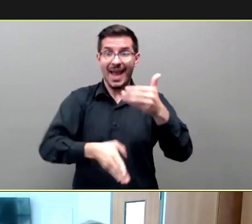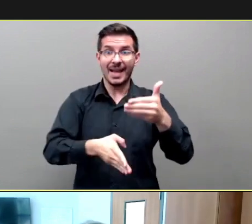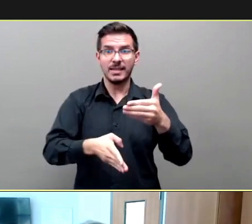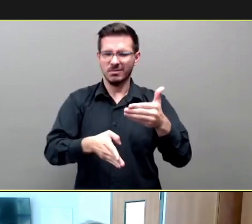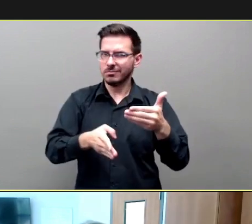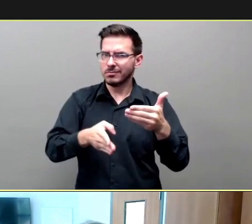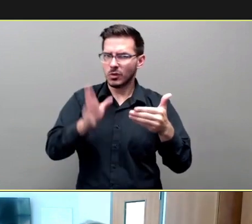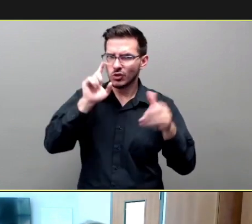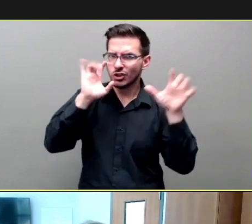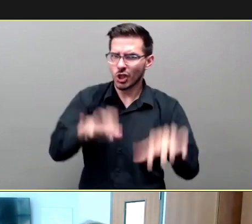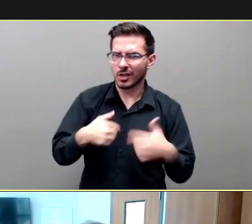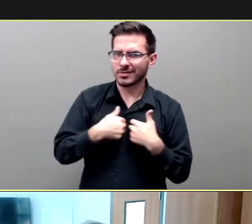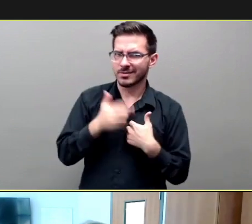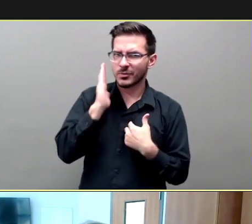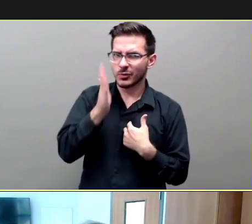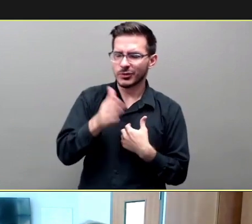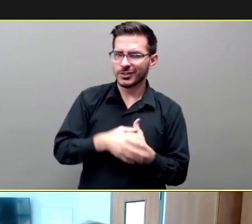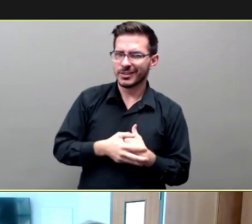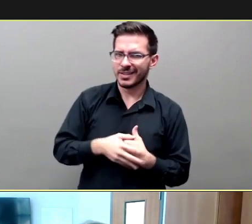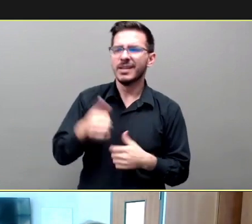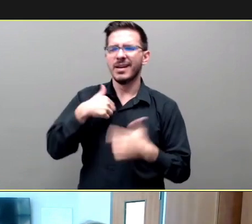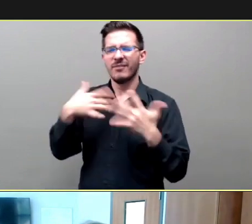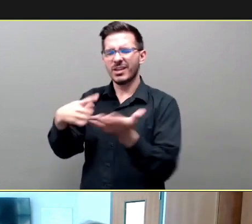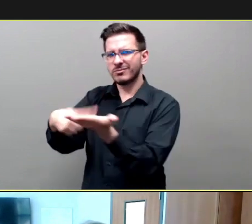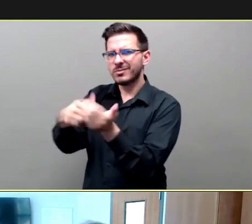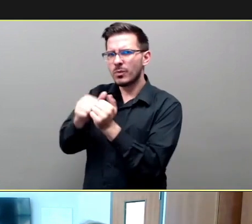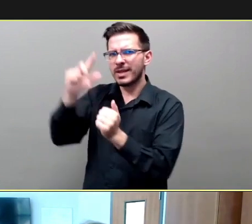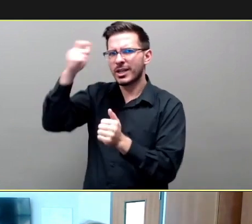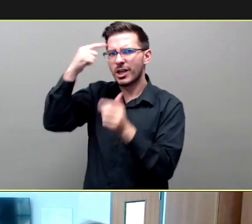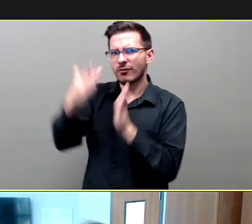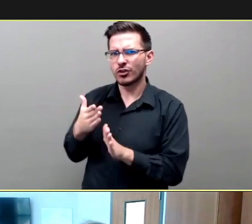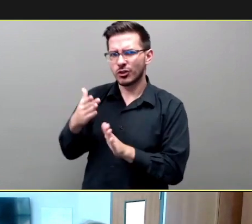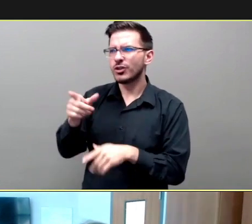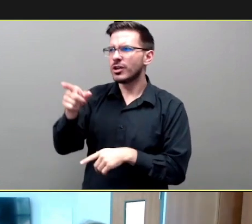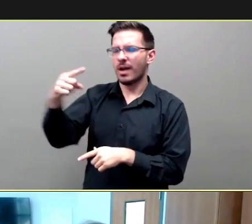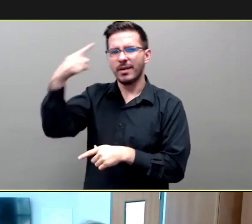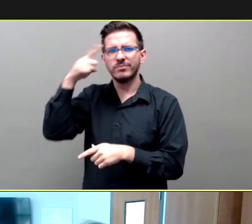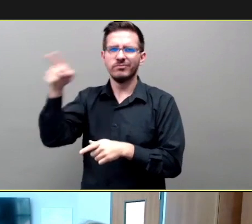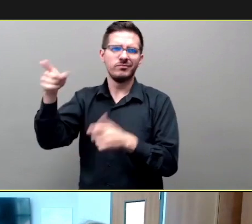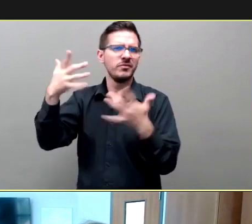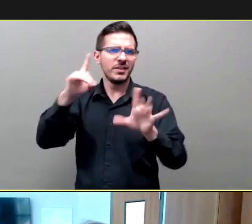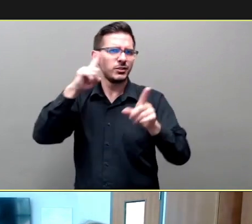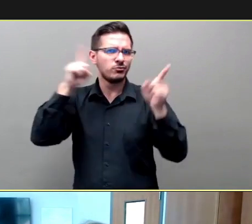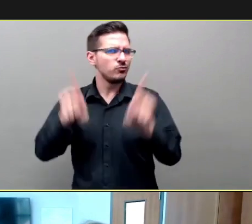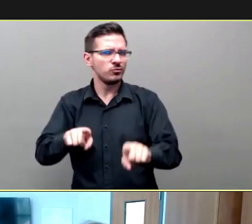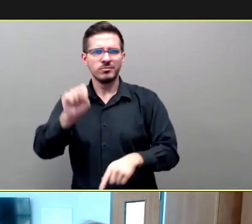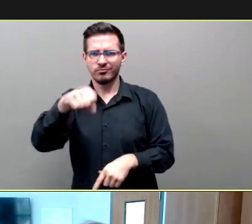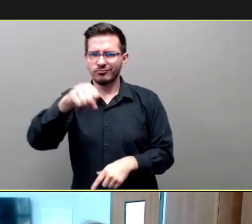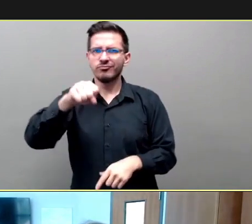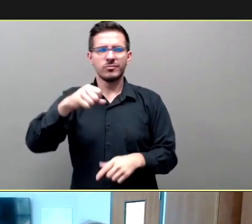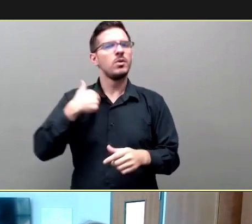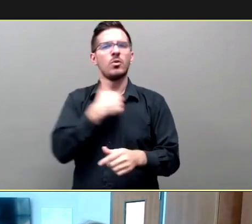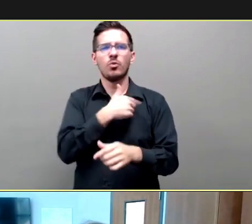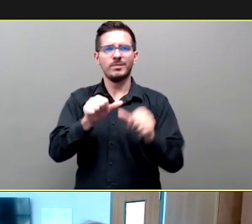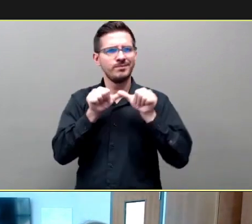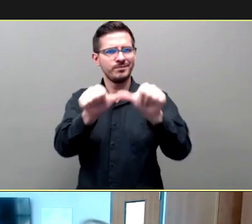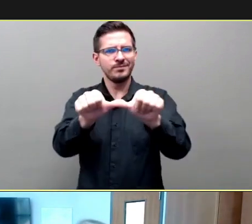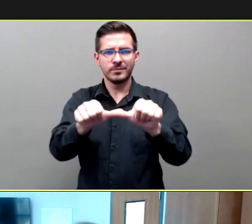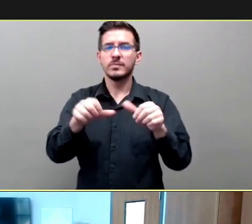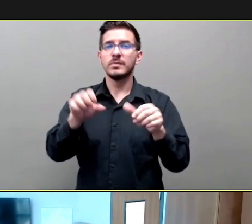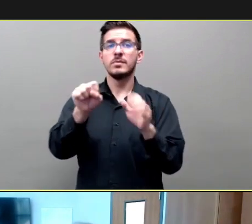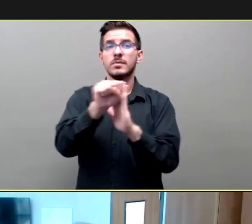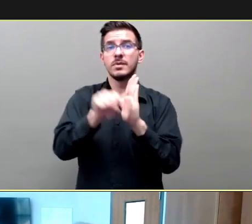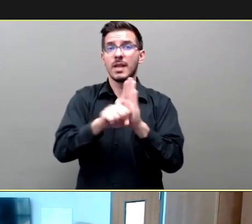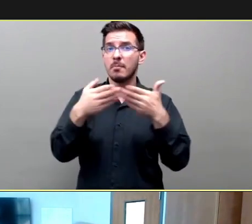conversations with the governor, and she, I think, is in agreement with this, that we will continue the state's public health emergency